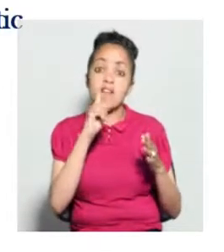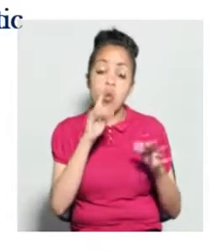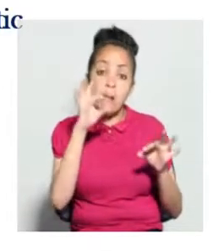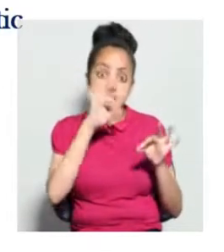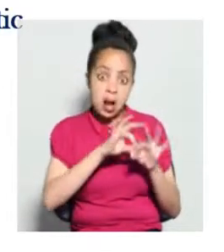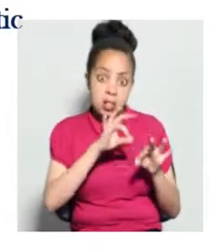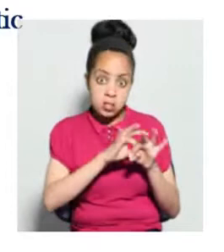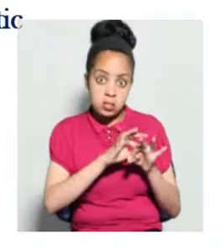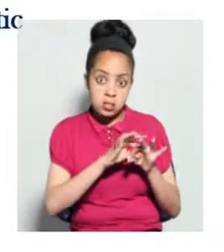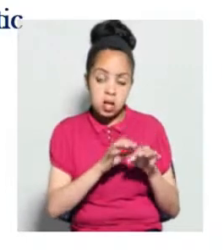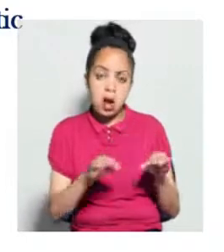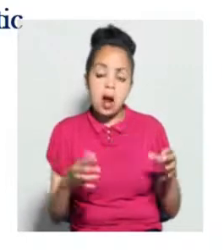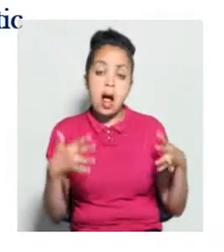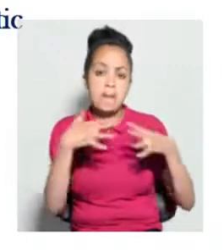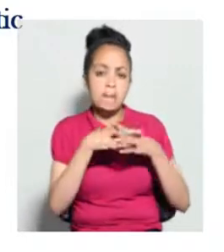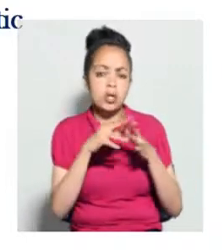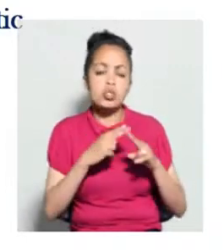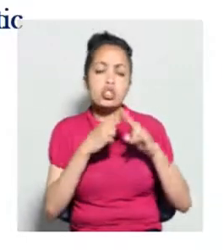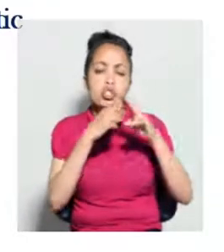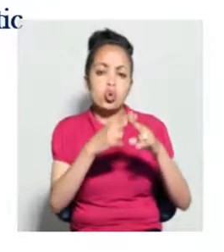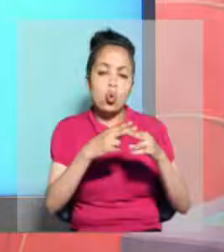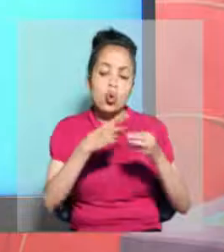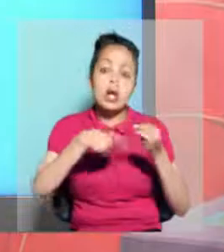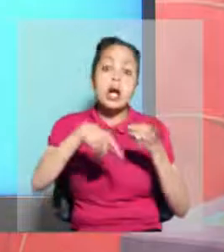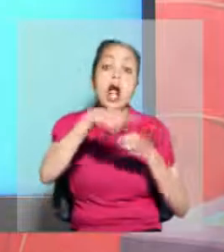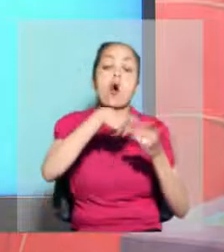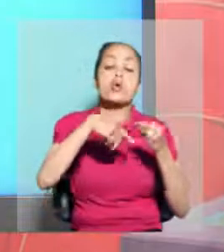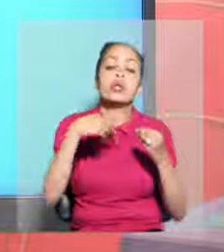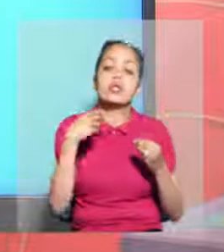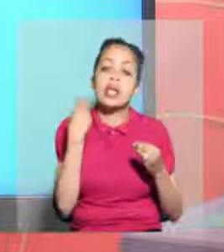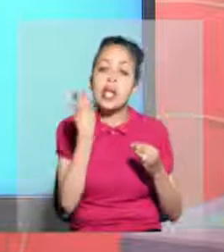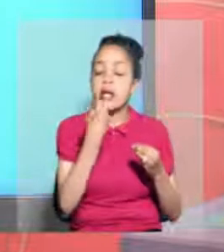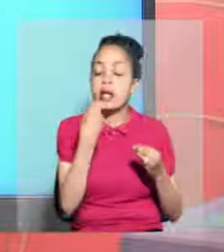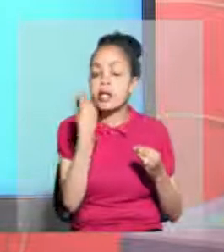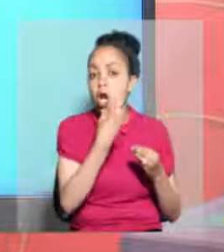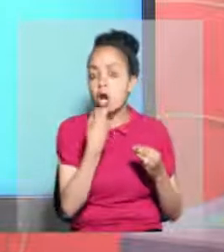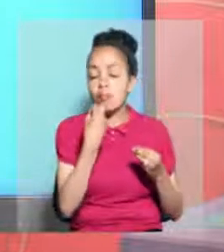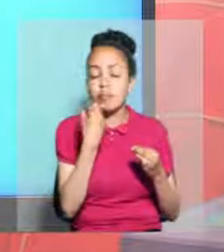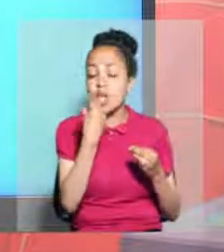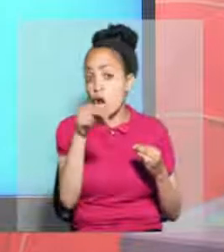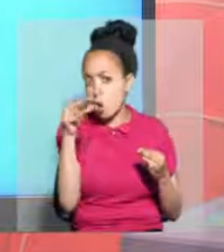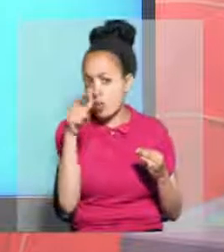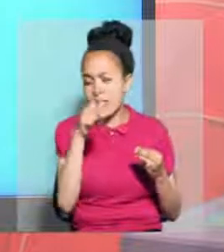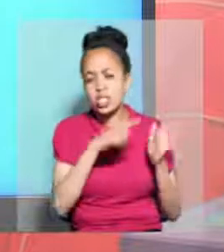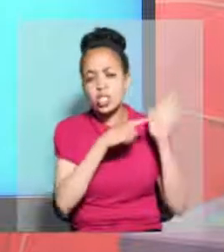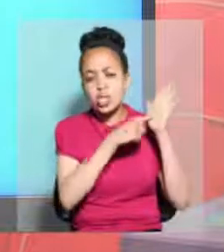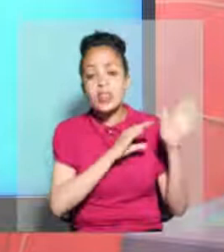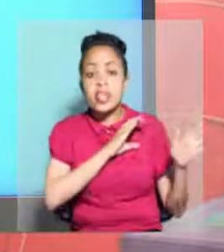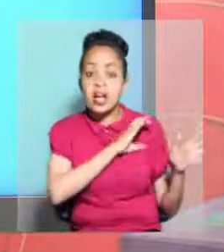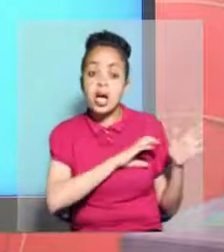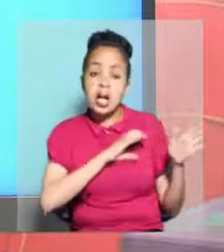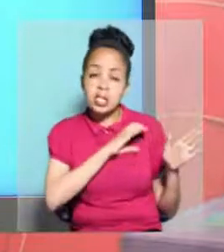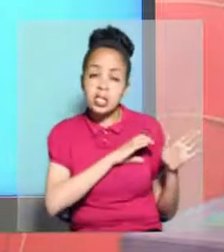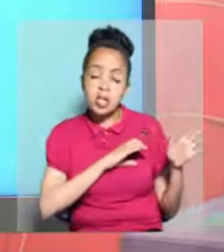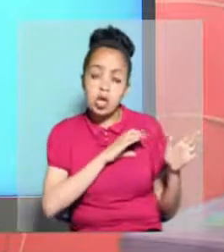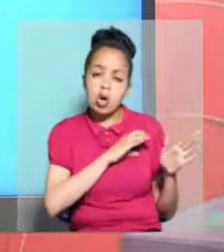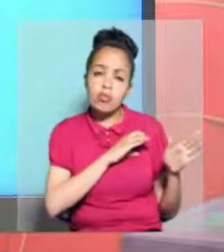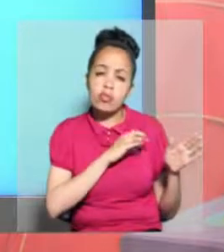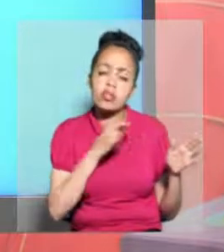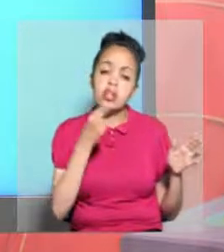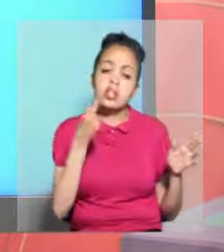are hybrid, which we call round yellow. That shows the character of roundness and that